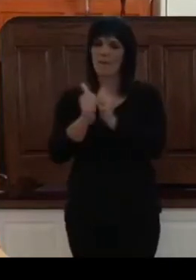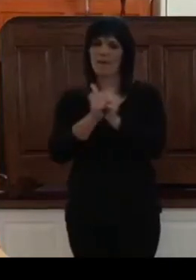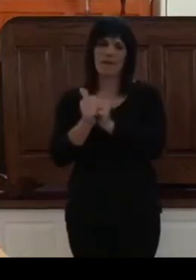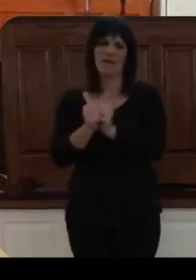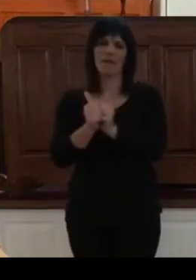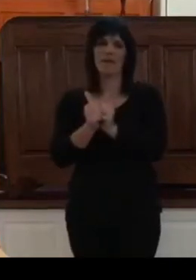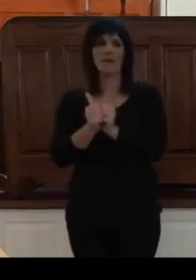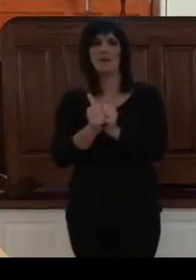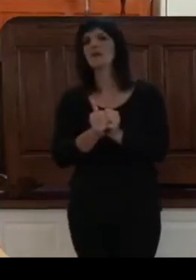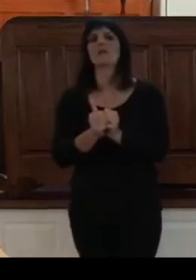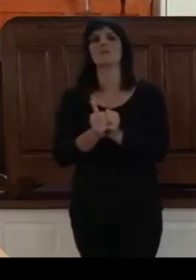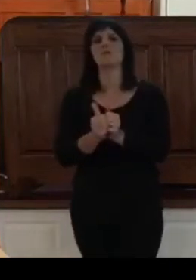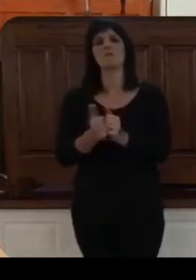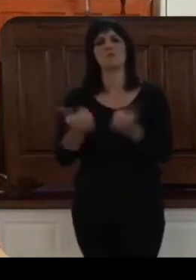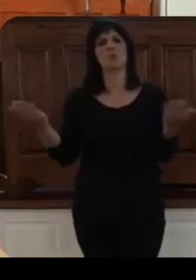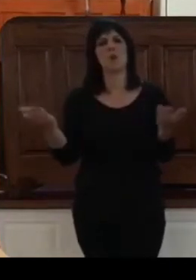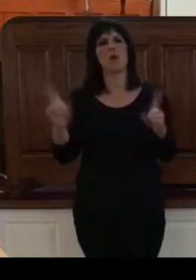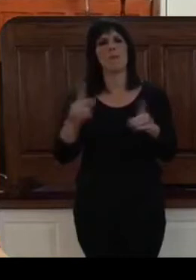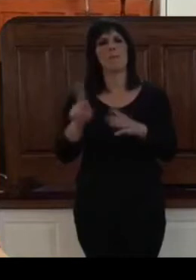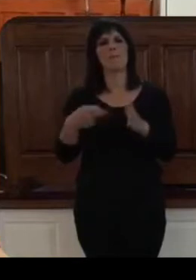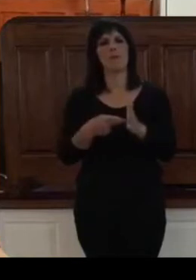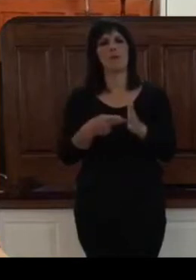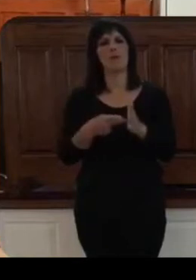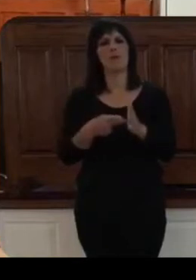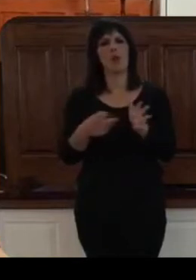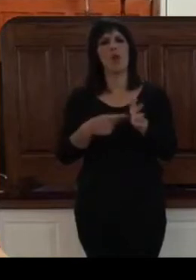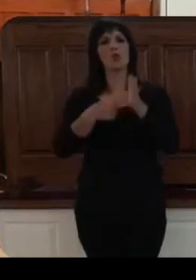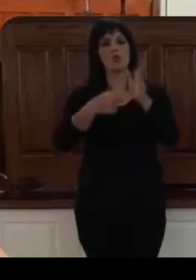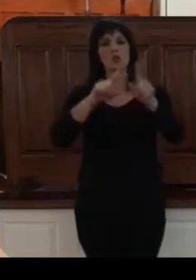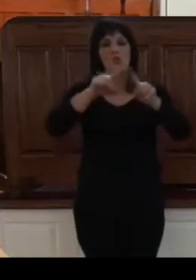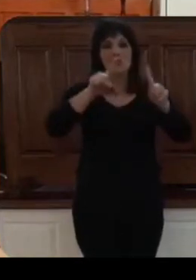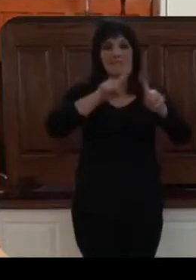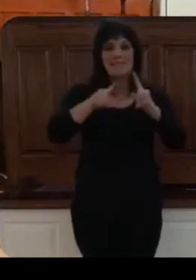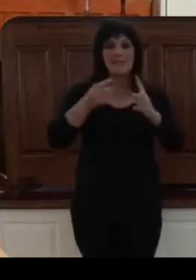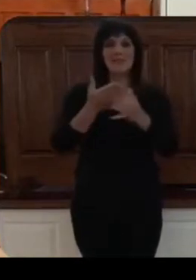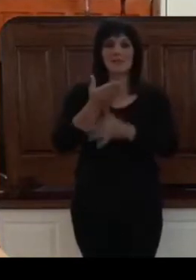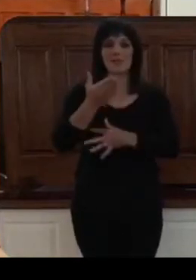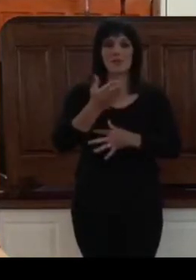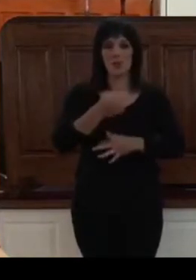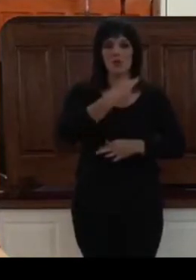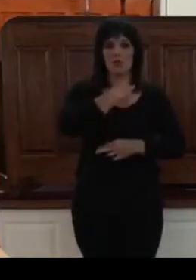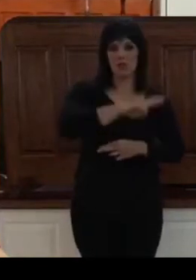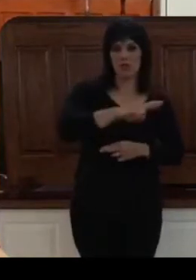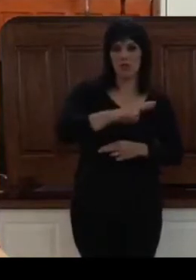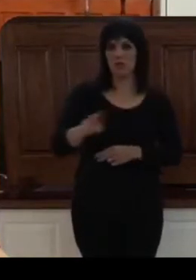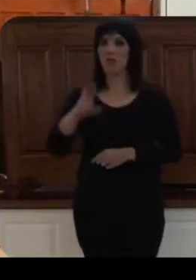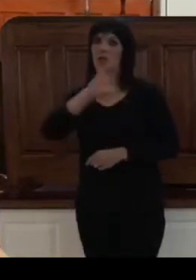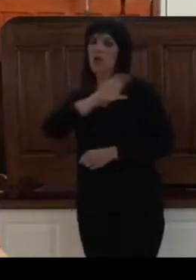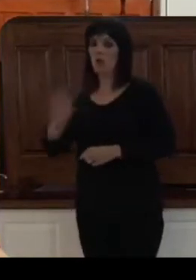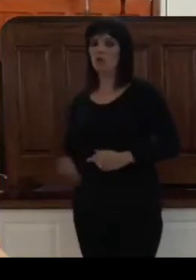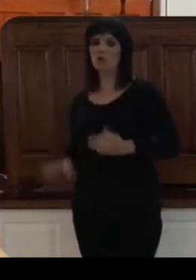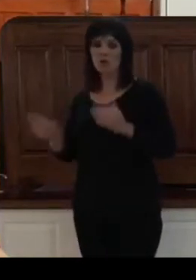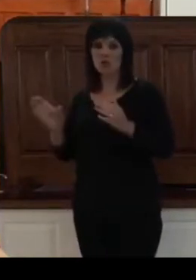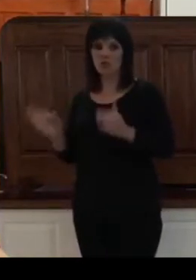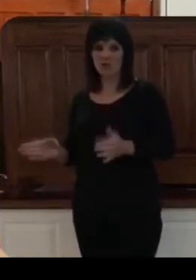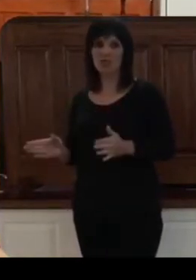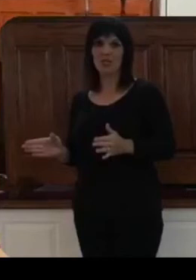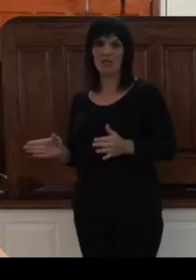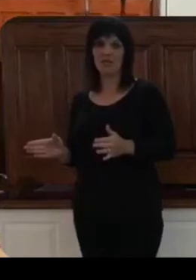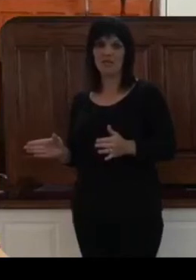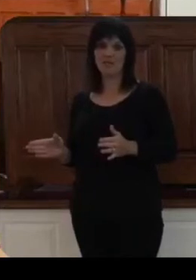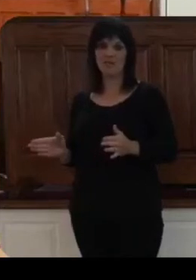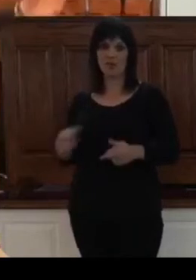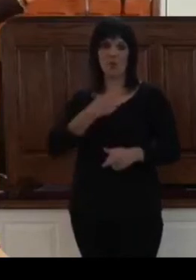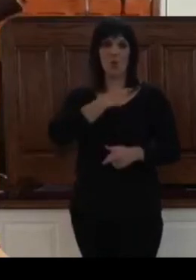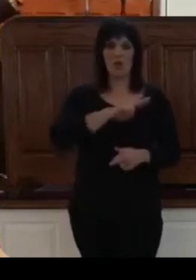Paul is he's showing a difference between religion and Christianity. Right, he's showing a clear difference.